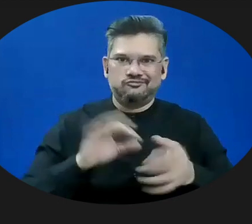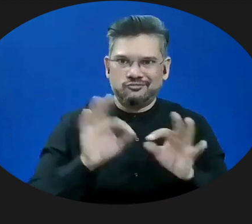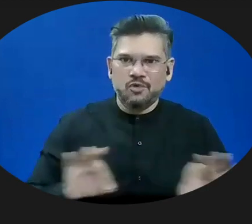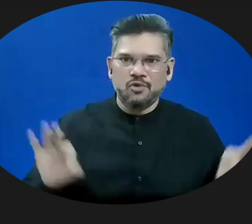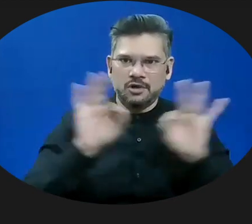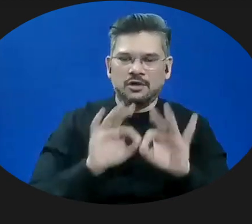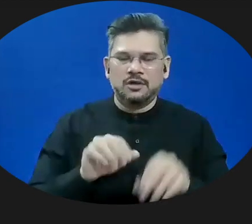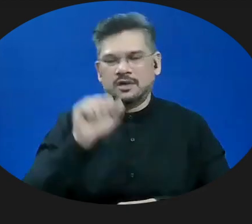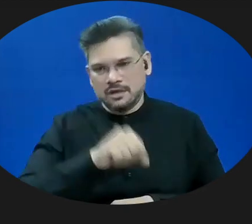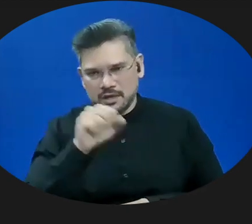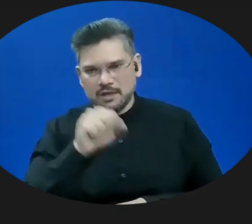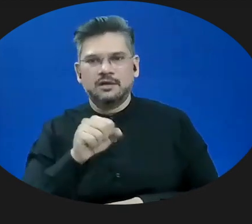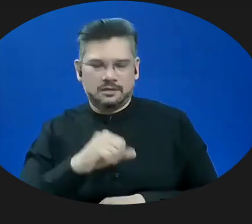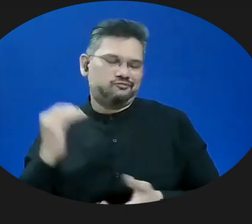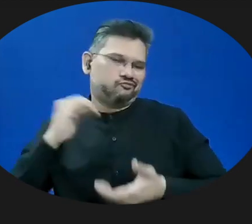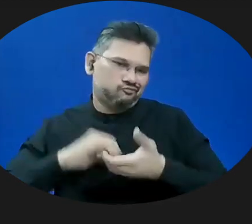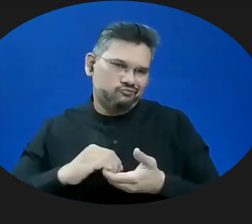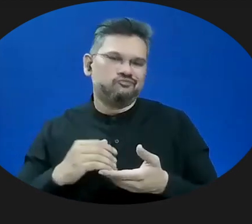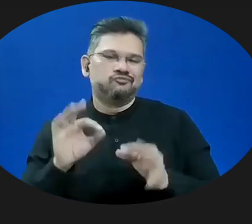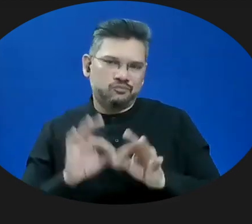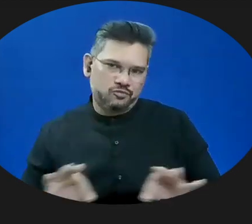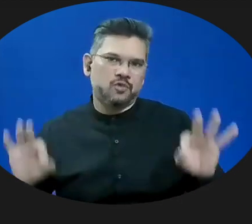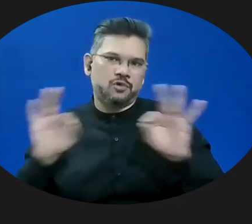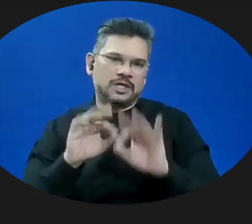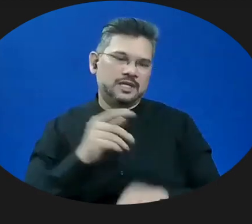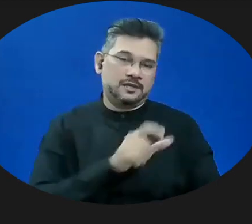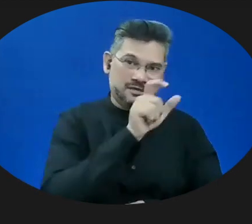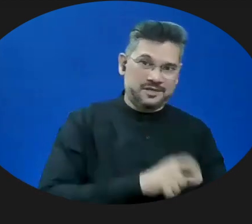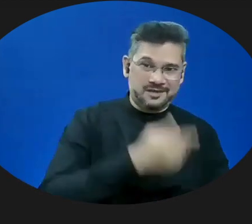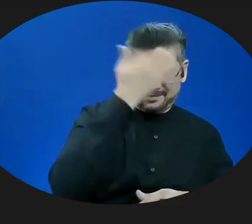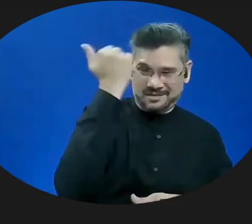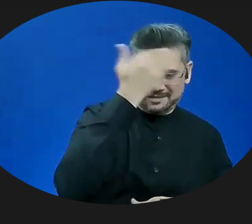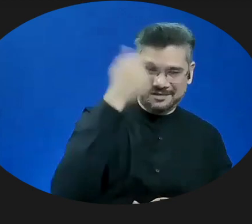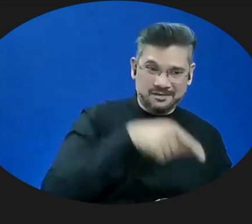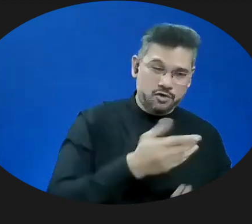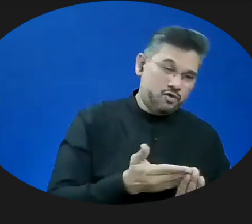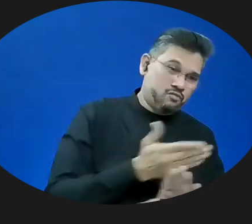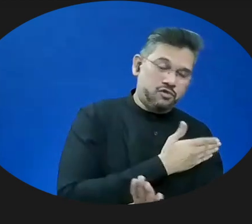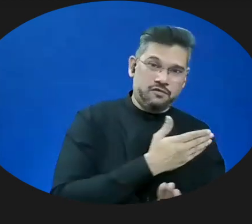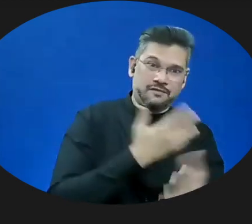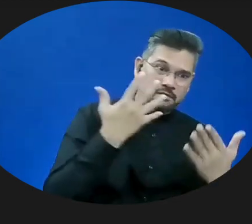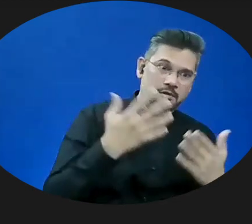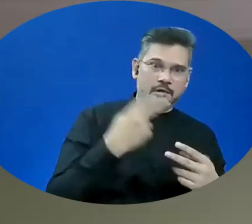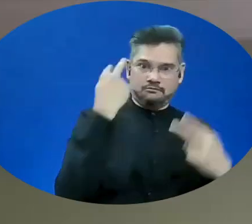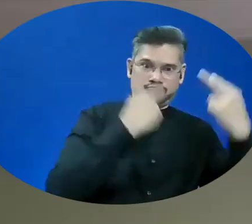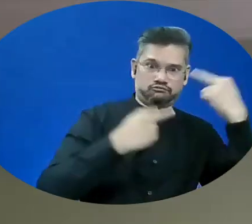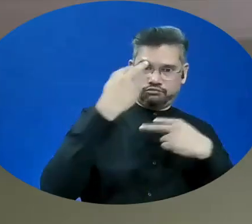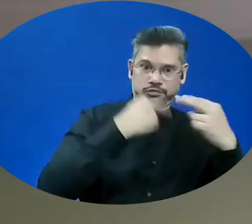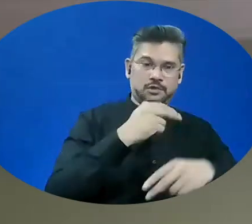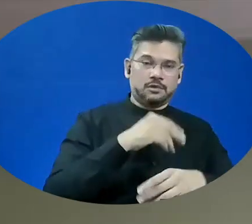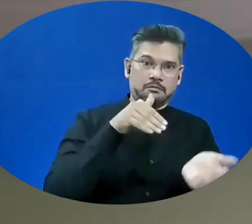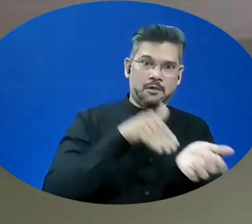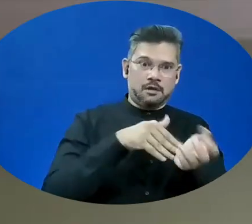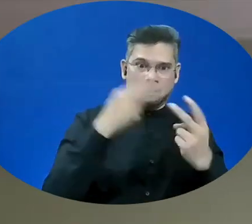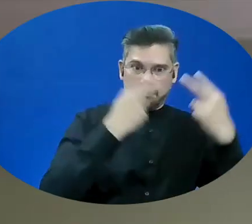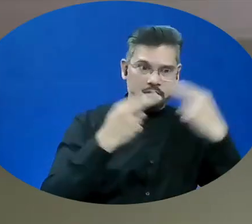living dementia, if they can get earliest diagnosis, will be very, very good. So and it saves relationships,